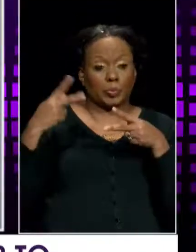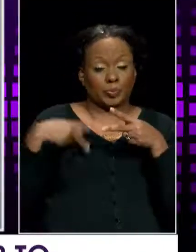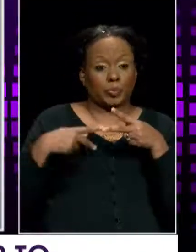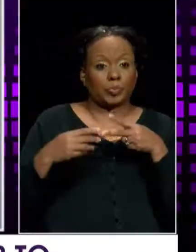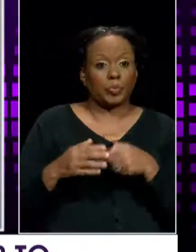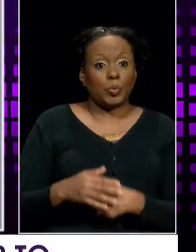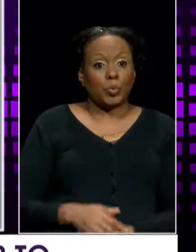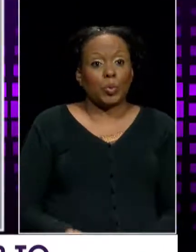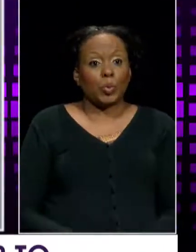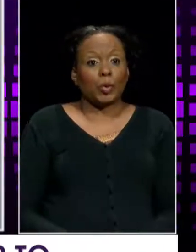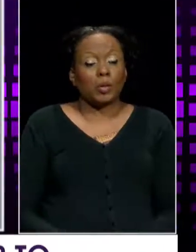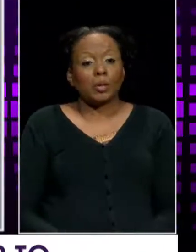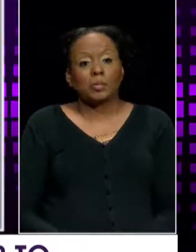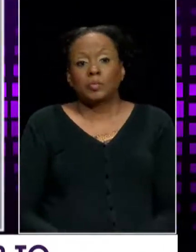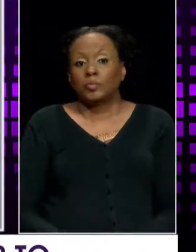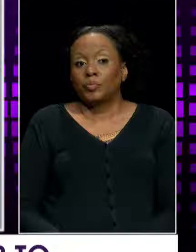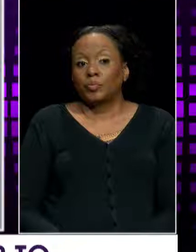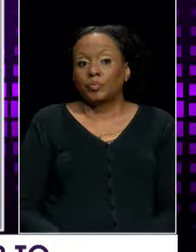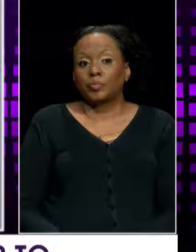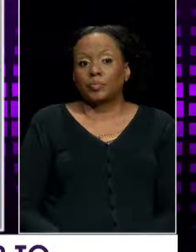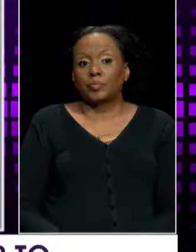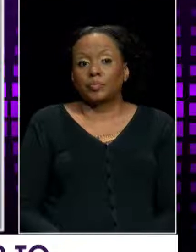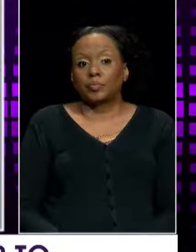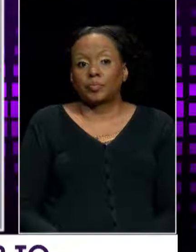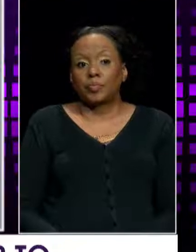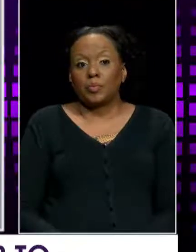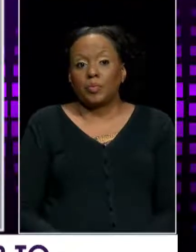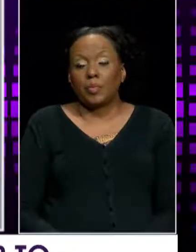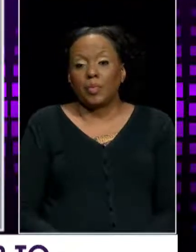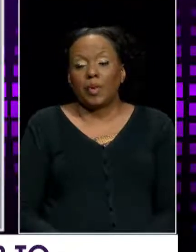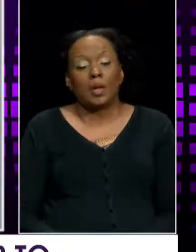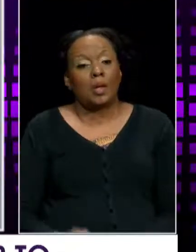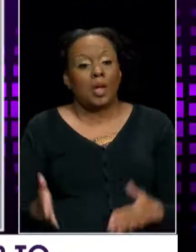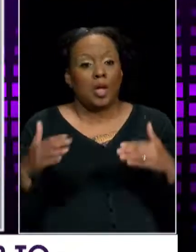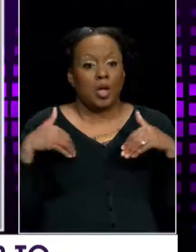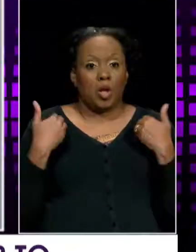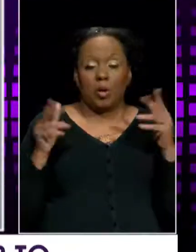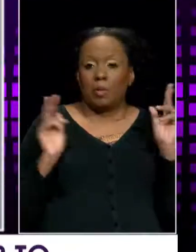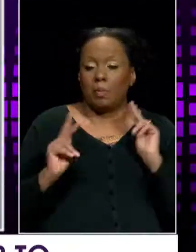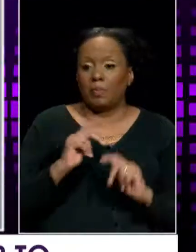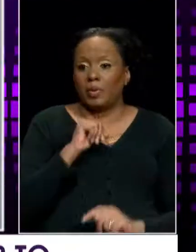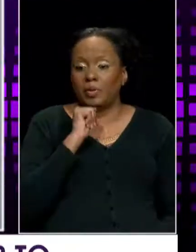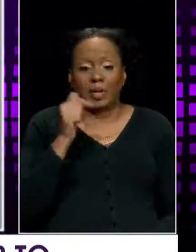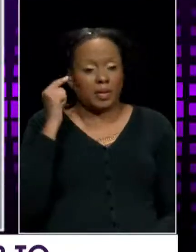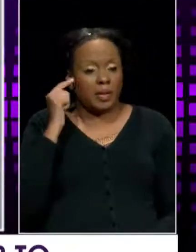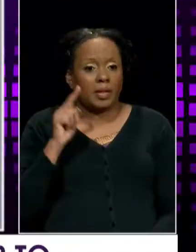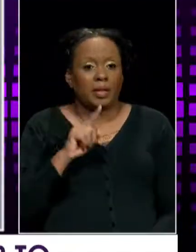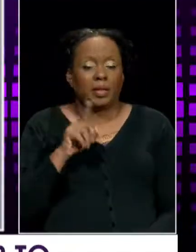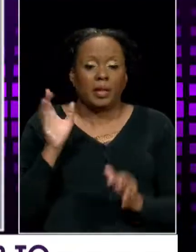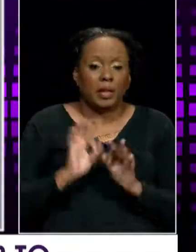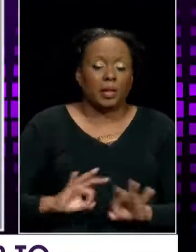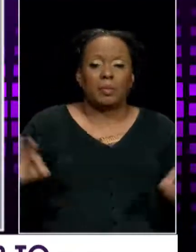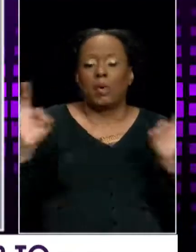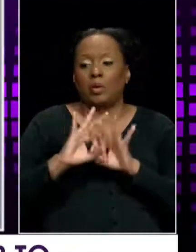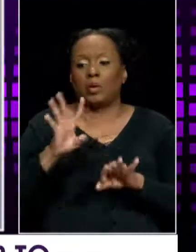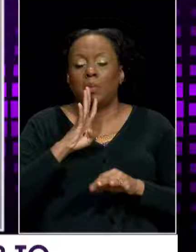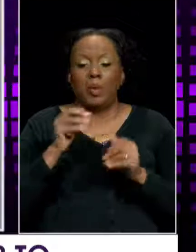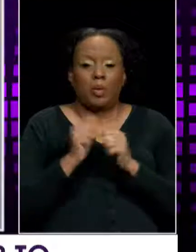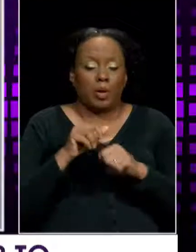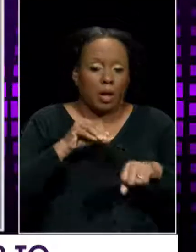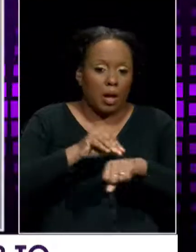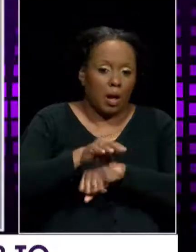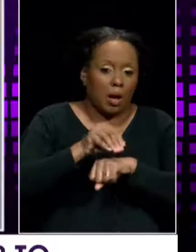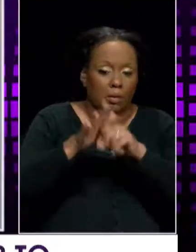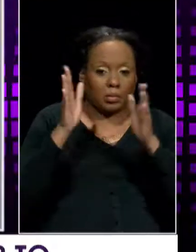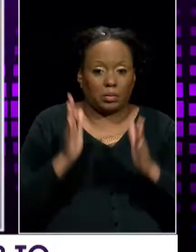a specific practice and persons don't find it, and young people don't find it like necessary to speak to you, but rather speak to a friend? And if we also look